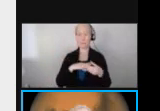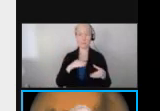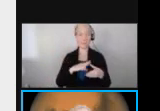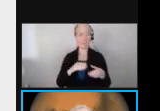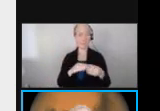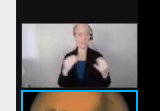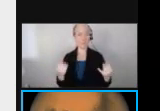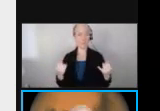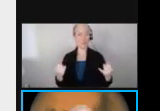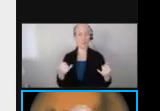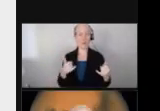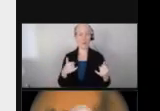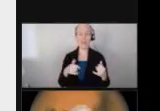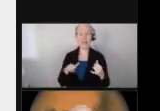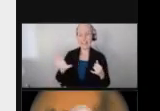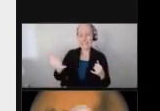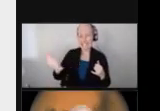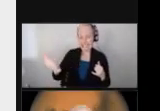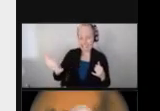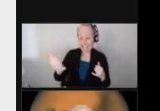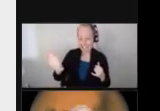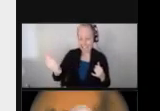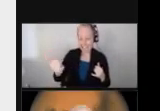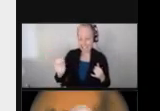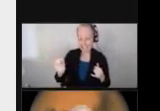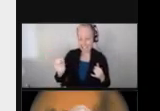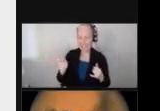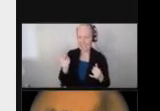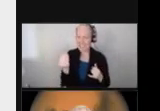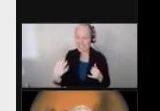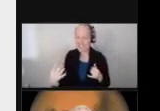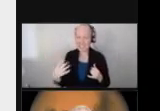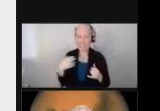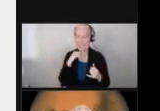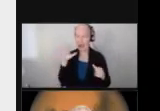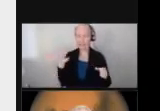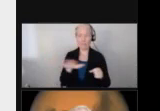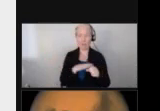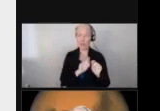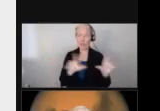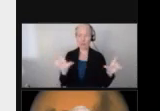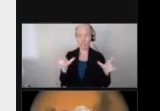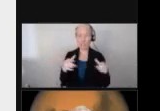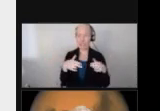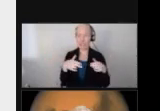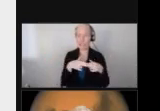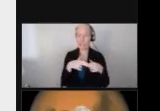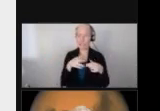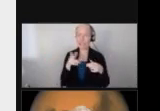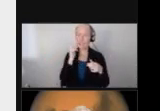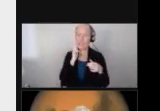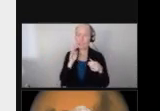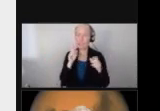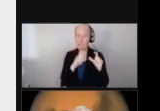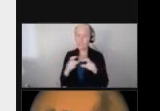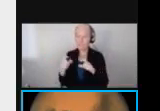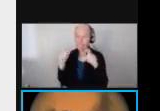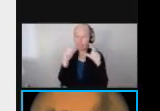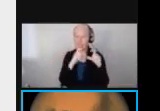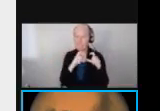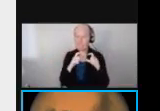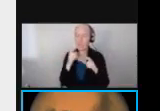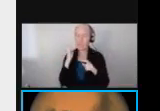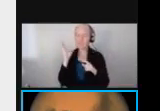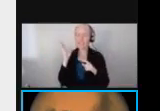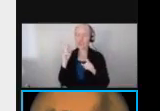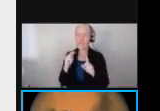the way that Steve, we're yes. seeing your presenter view and not your full screen. Oh, If you okay. could go up to your display settings